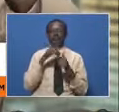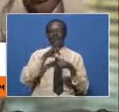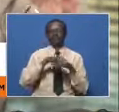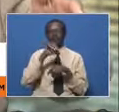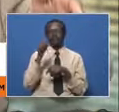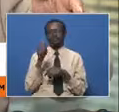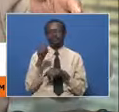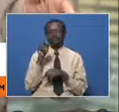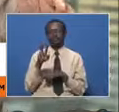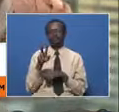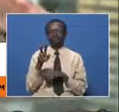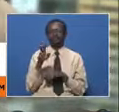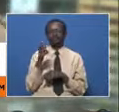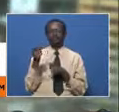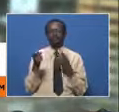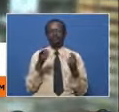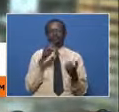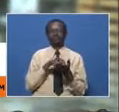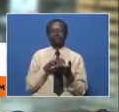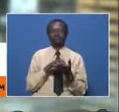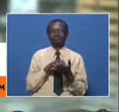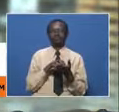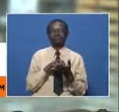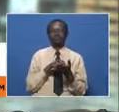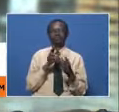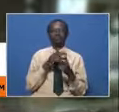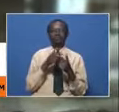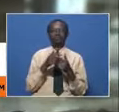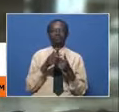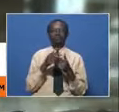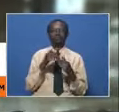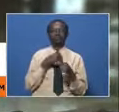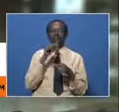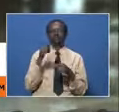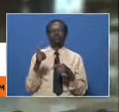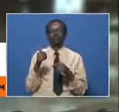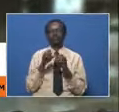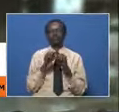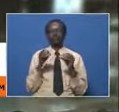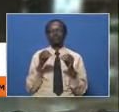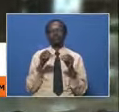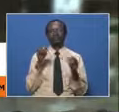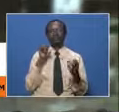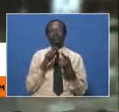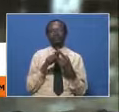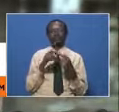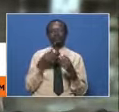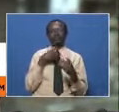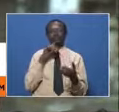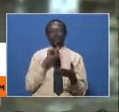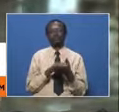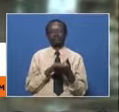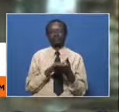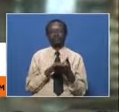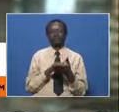given so many ministries, this one, and so many ministries, the other thing. So to operationalize certain aspects